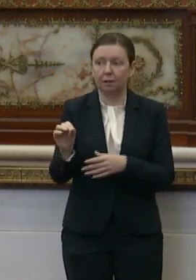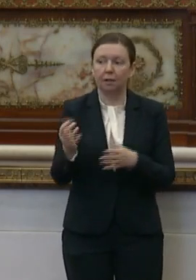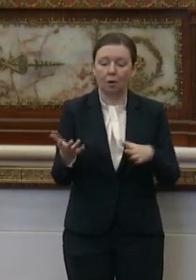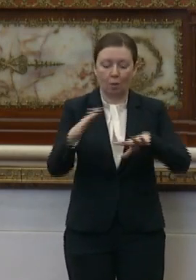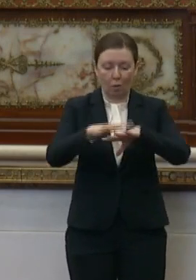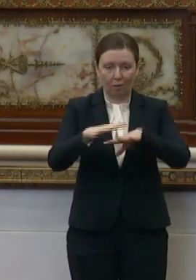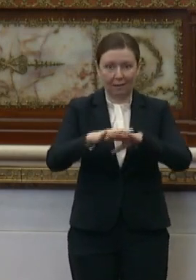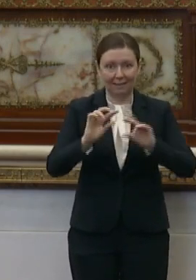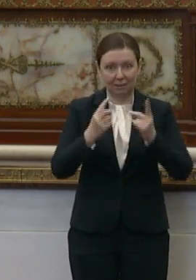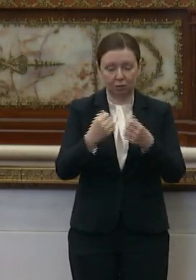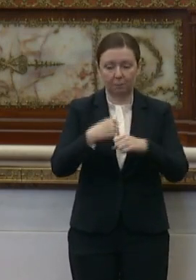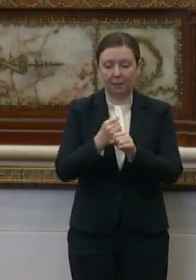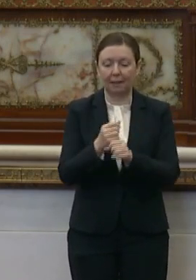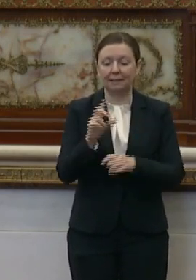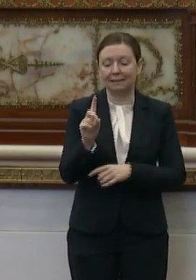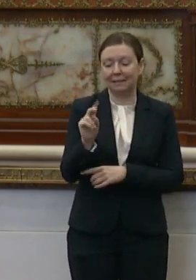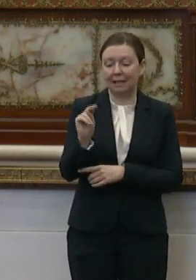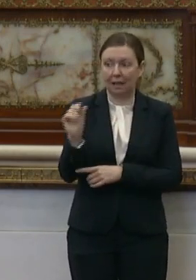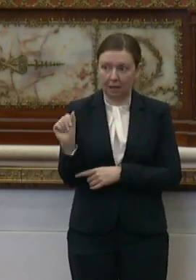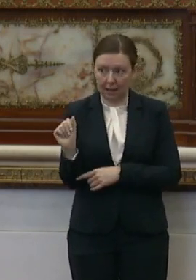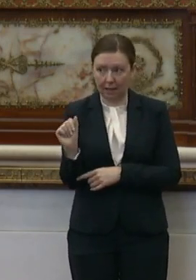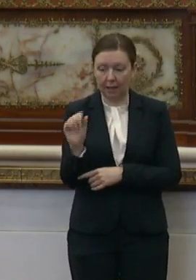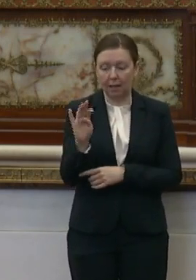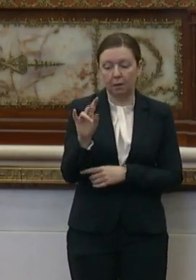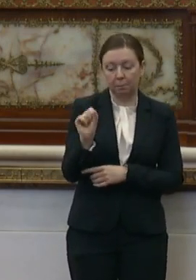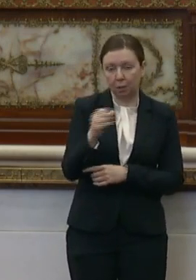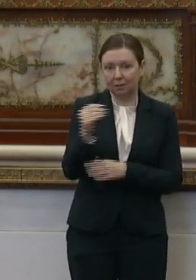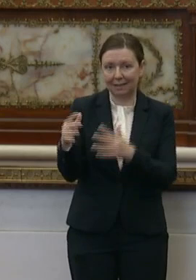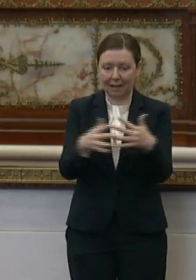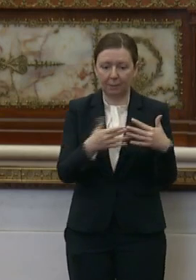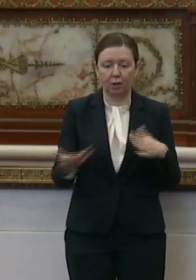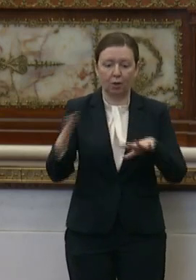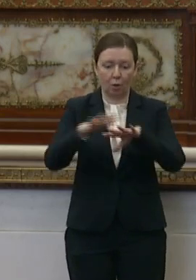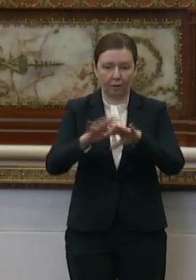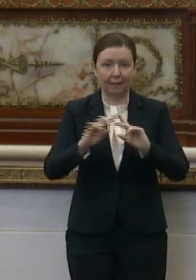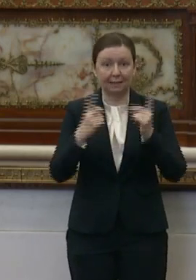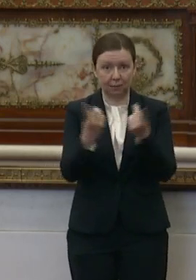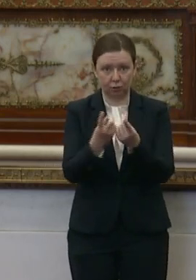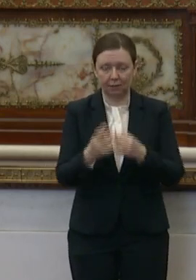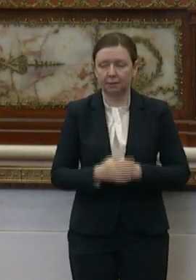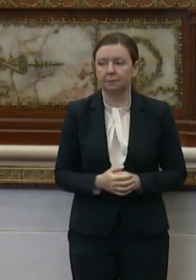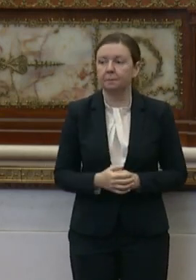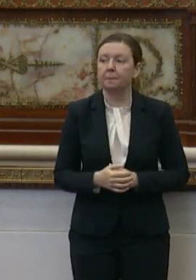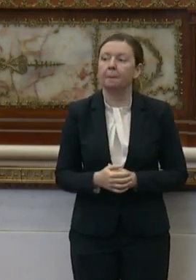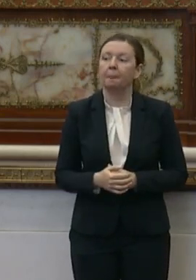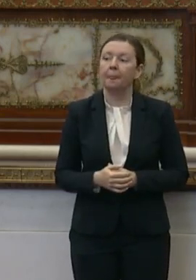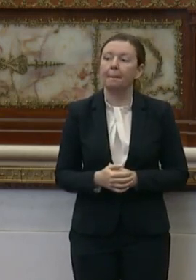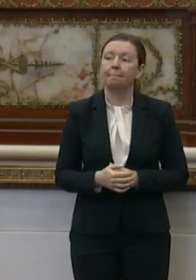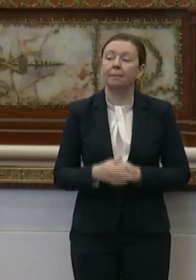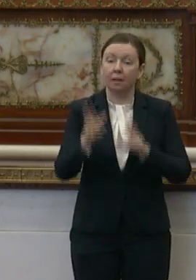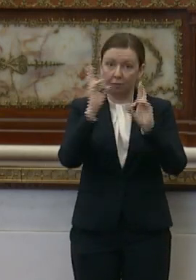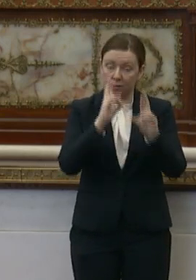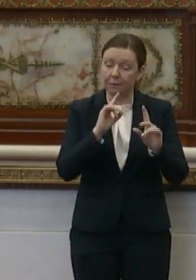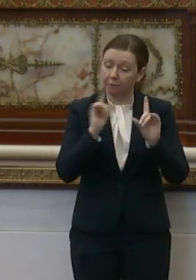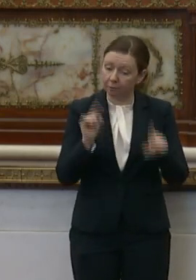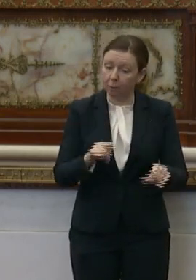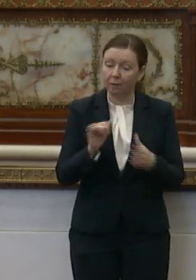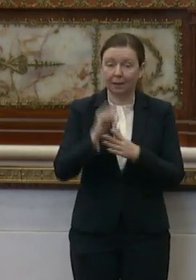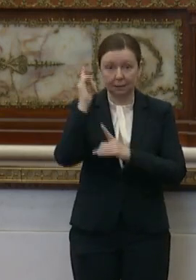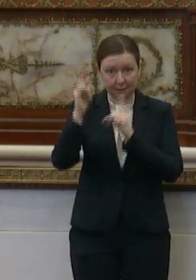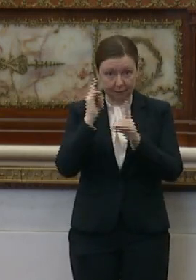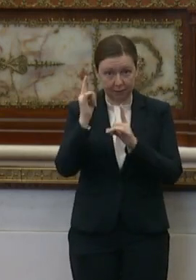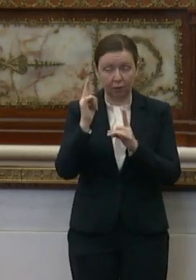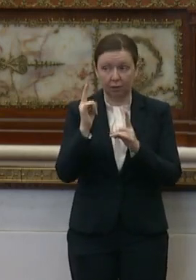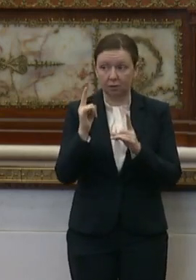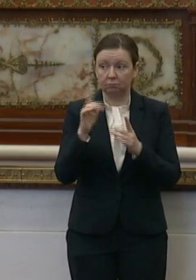Zoning Districts, by creating the BNA, Burke and American Overlay District. Respectfully reports it as considered the